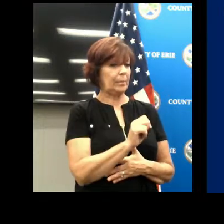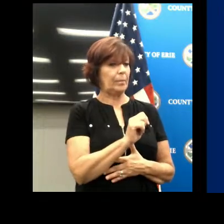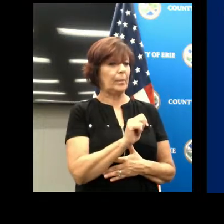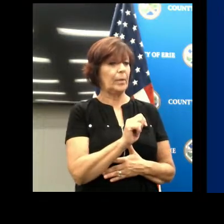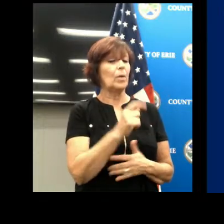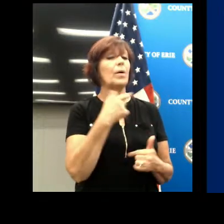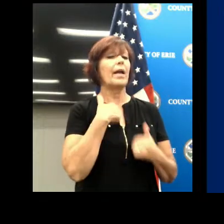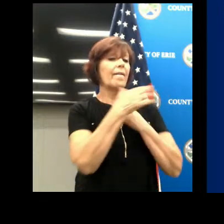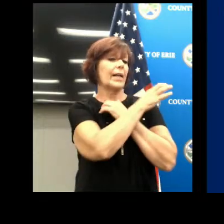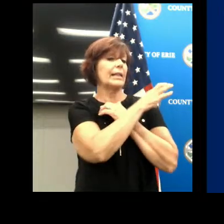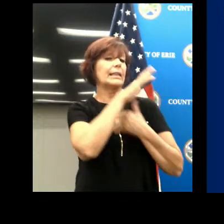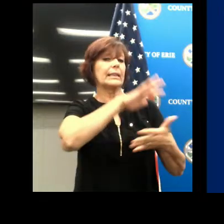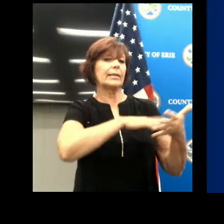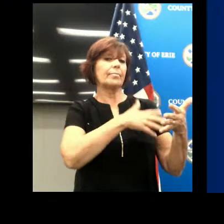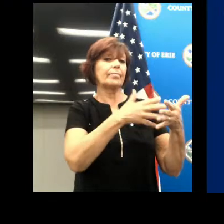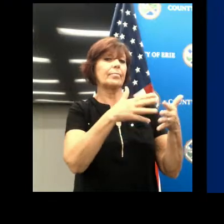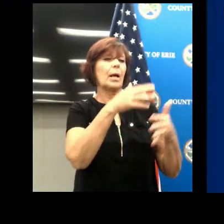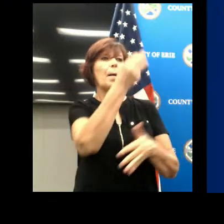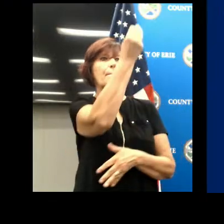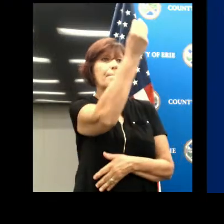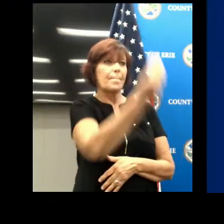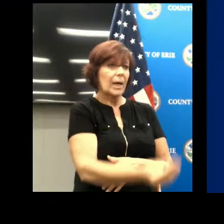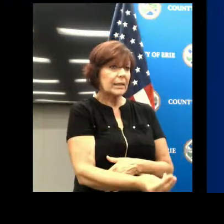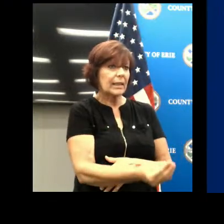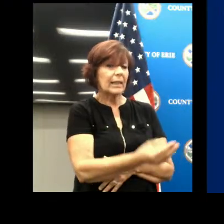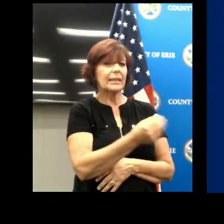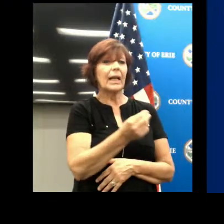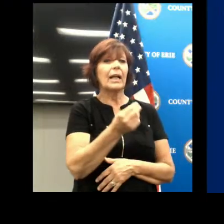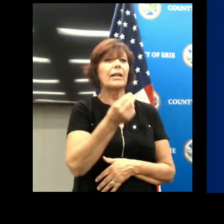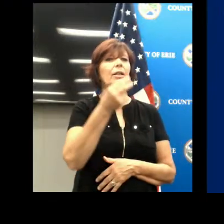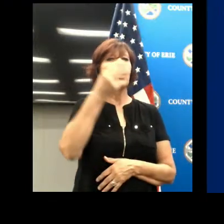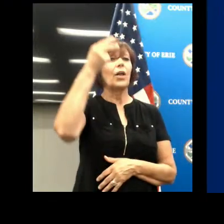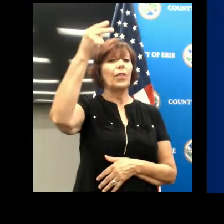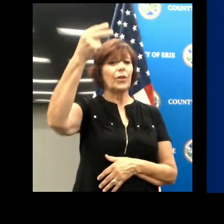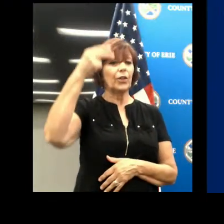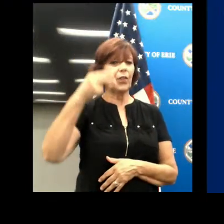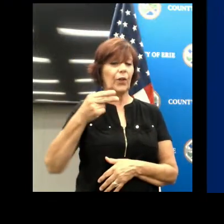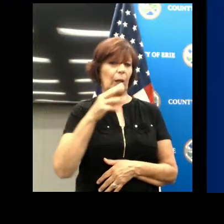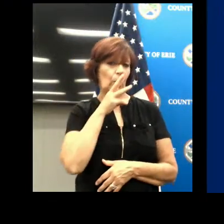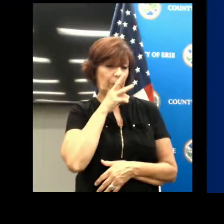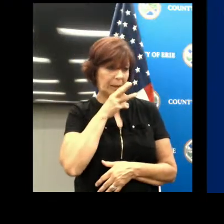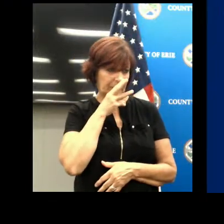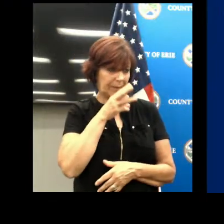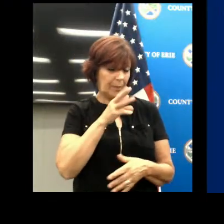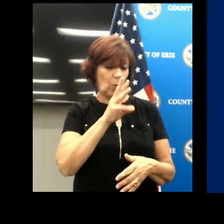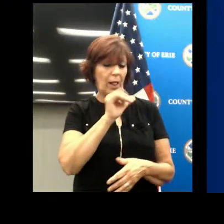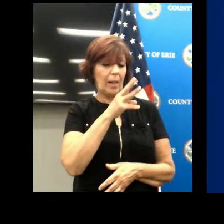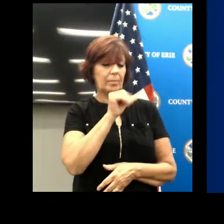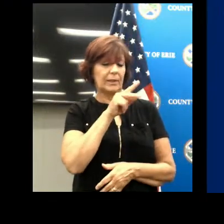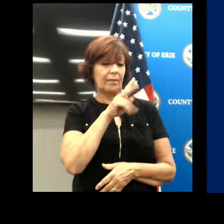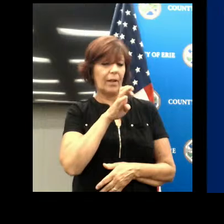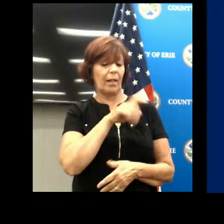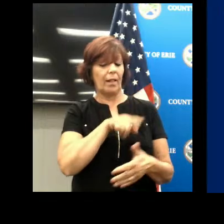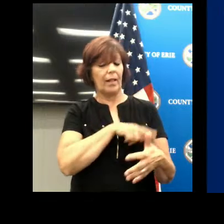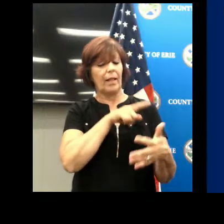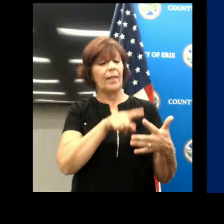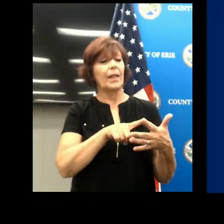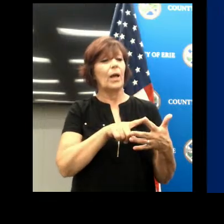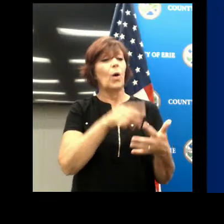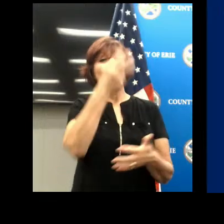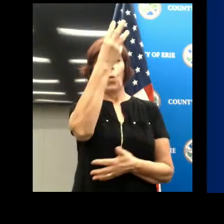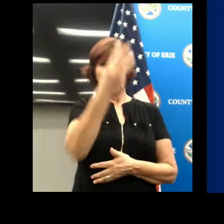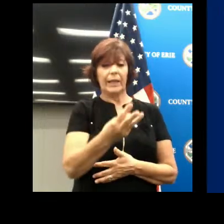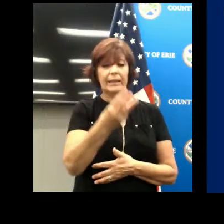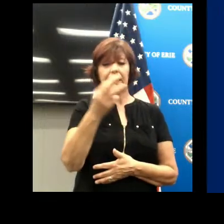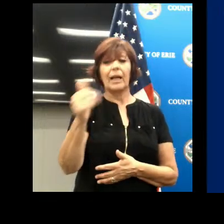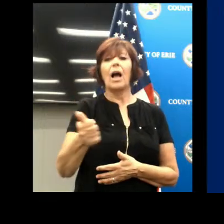have clinics scheduled on Mondays and every other Thursdays in Williamsville, and then on Wednesdays and then the other Thursdays in